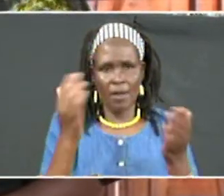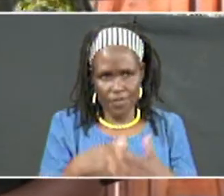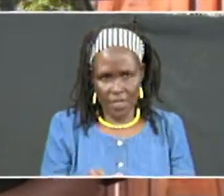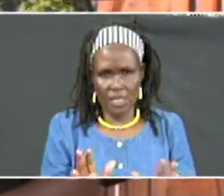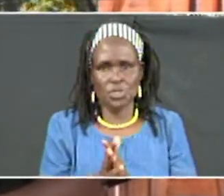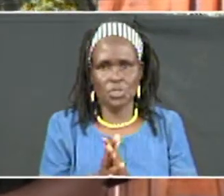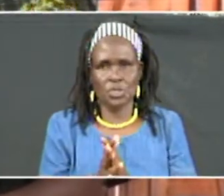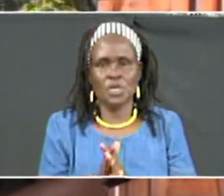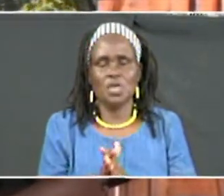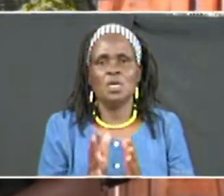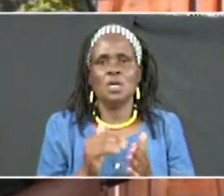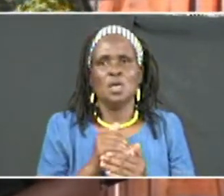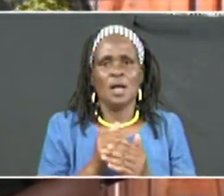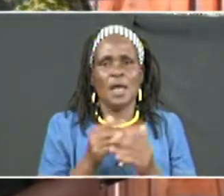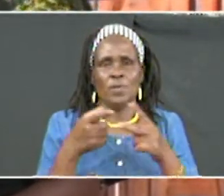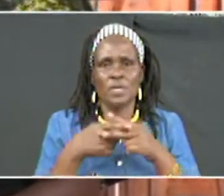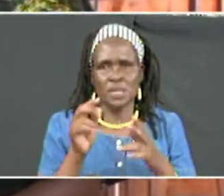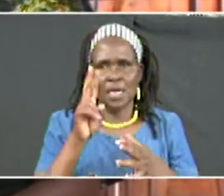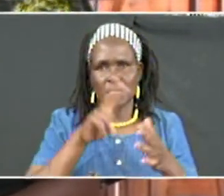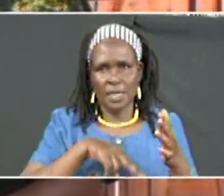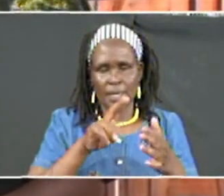I'll start reading.